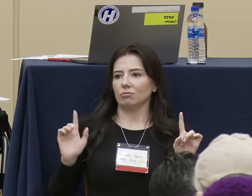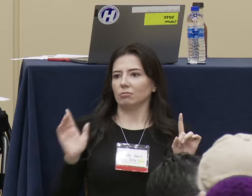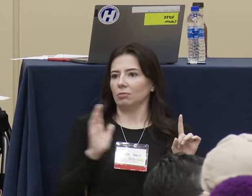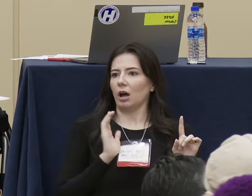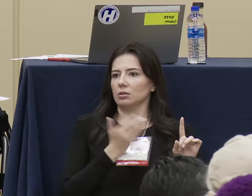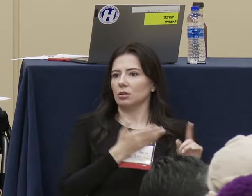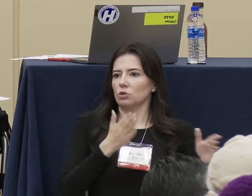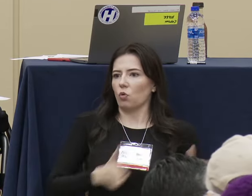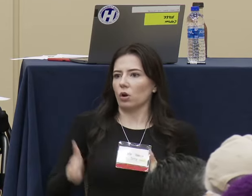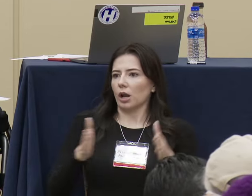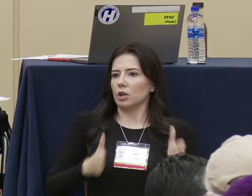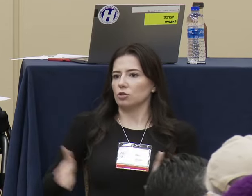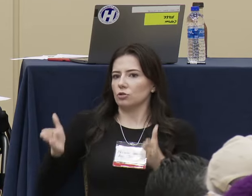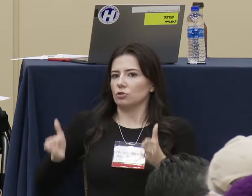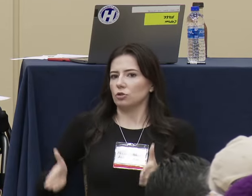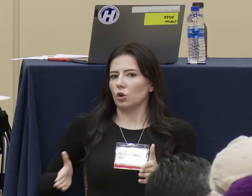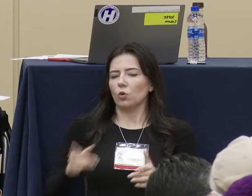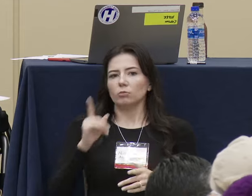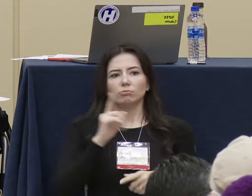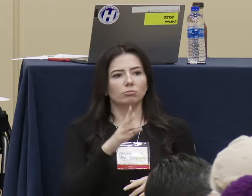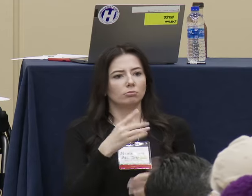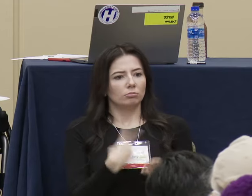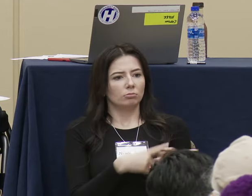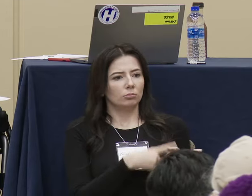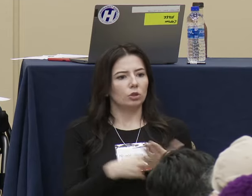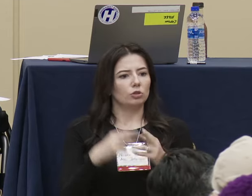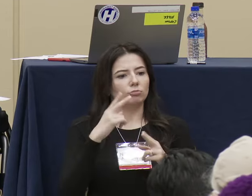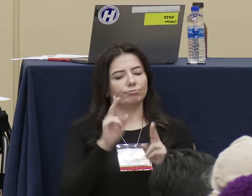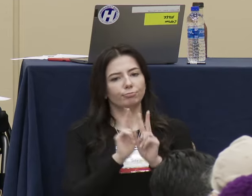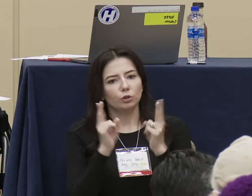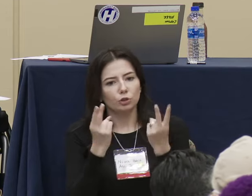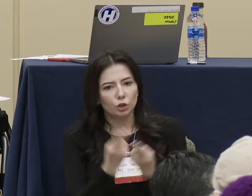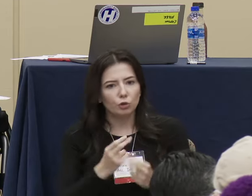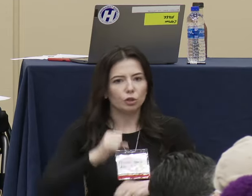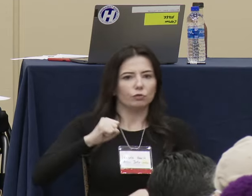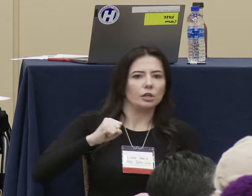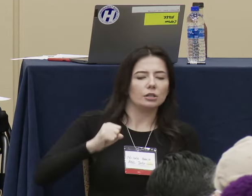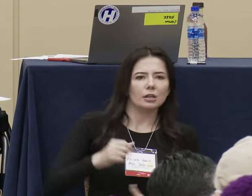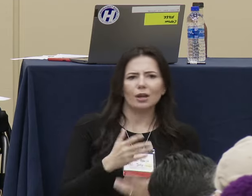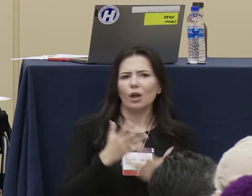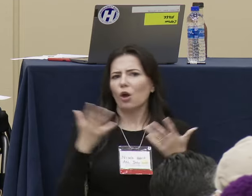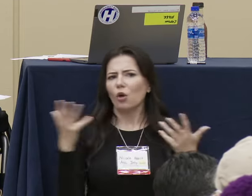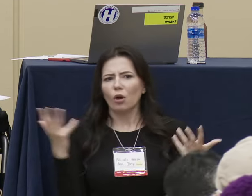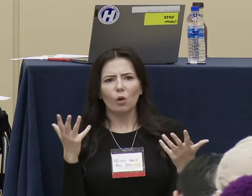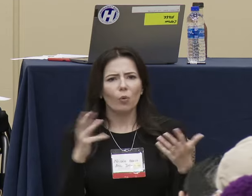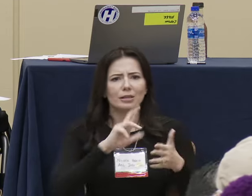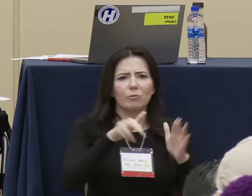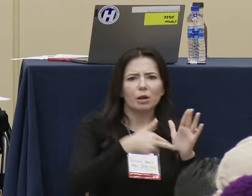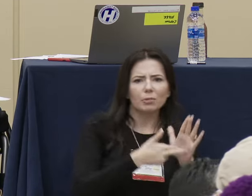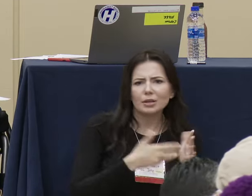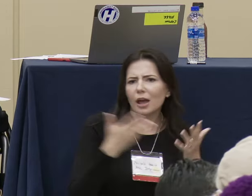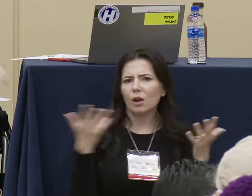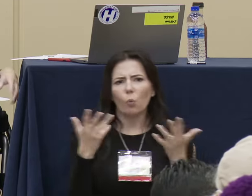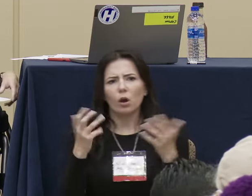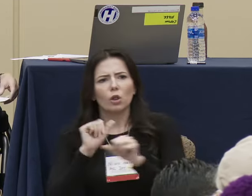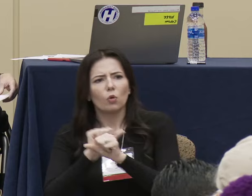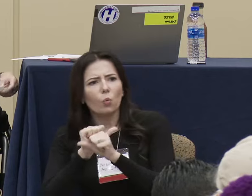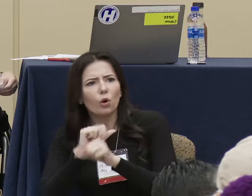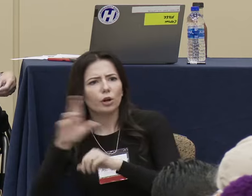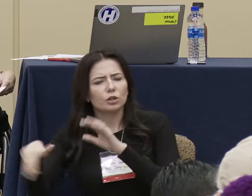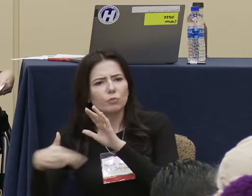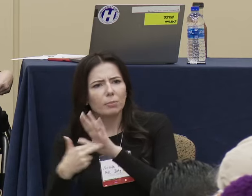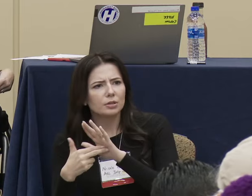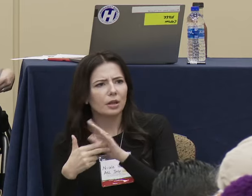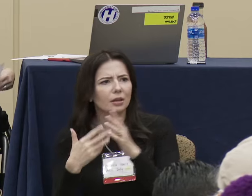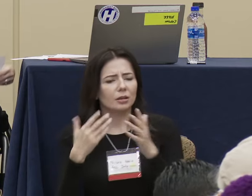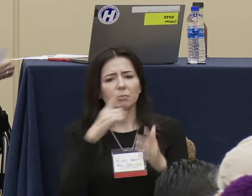when we talk about the union resistance, who is the union, what do they represent, and what is the workers also beyond the union? What is the workers,